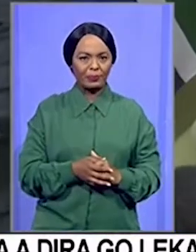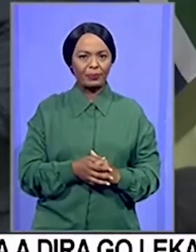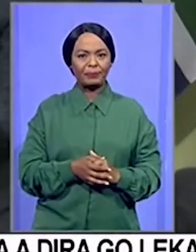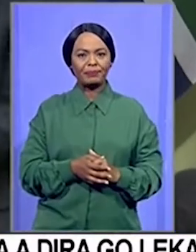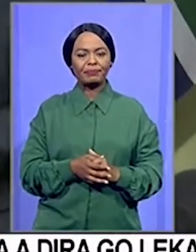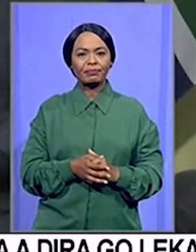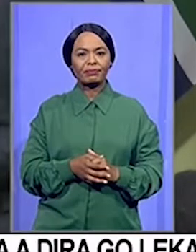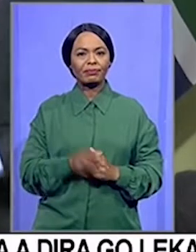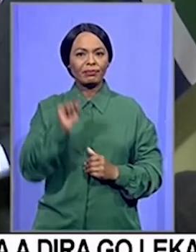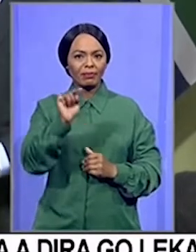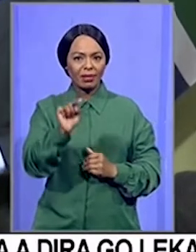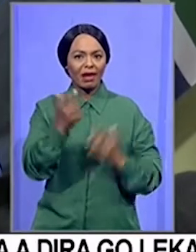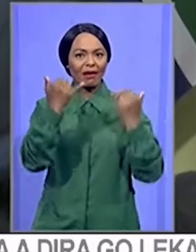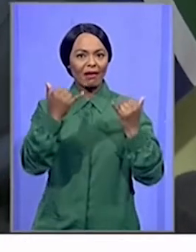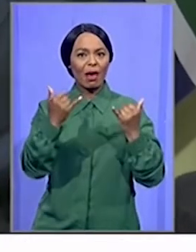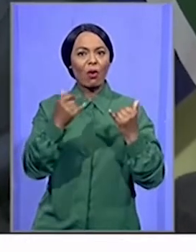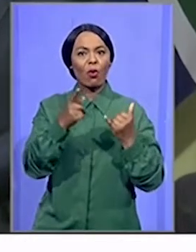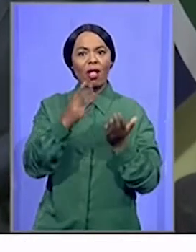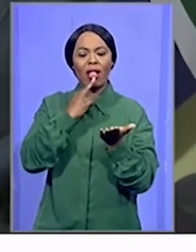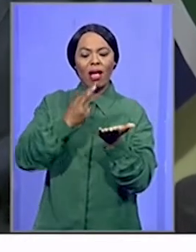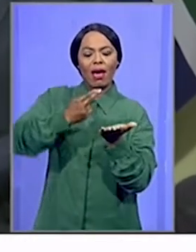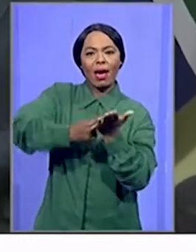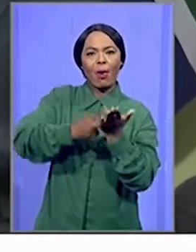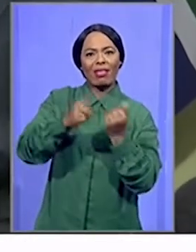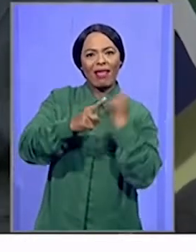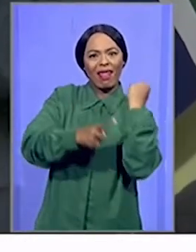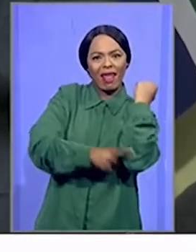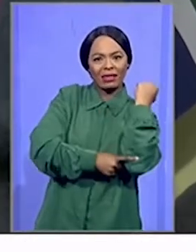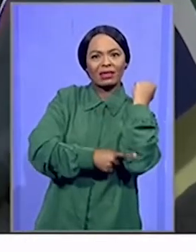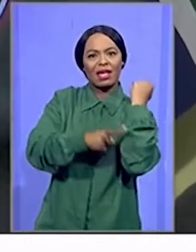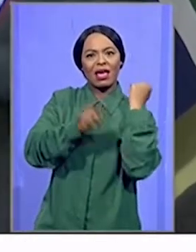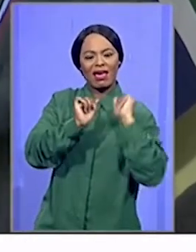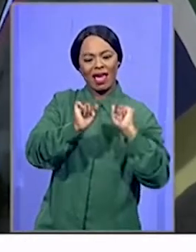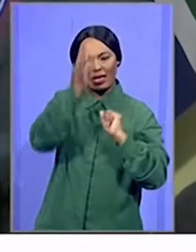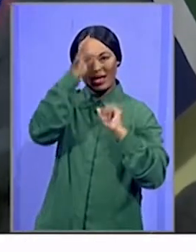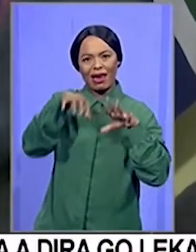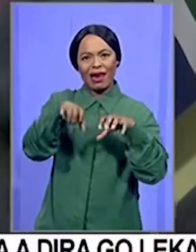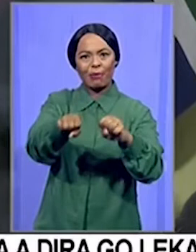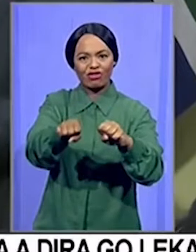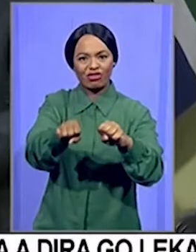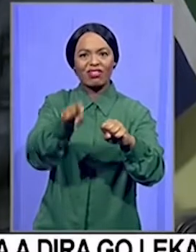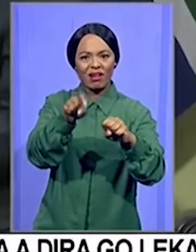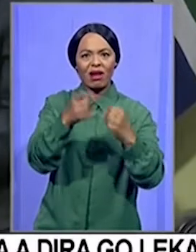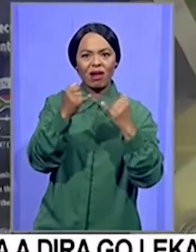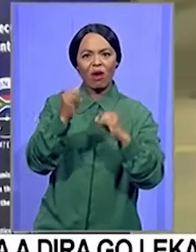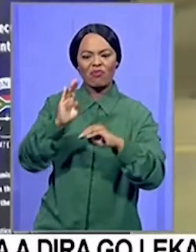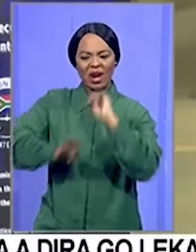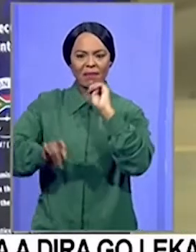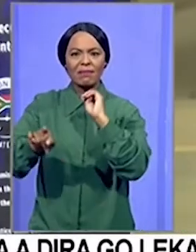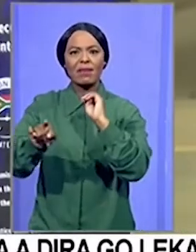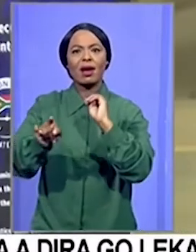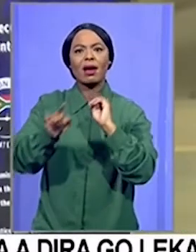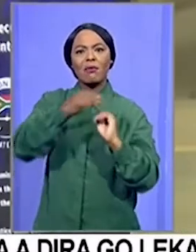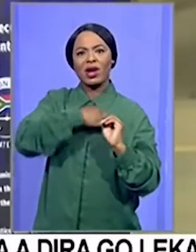Bogolo bja pego ya mafelelo ya Khomisene be go nyakisisa mabarebare a go ga mmuso ka nko e sola bofokodi jo bo bontšitšego